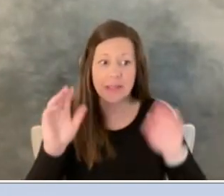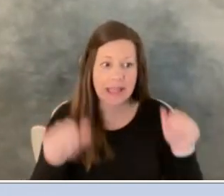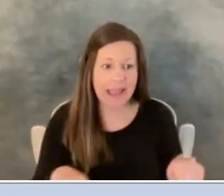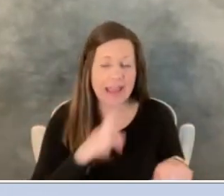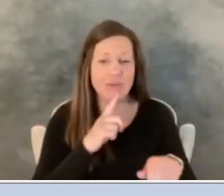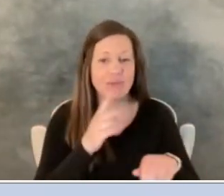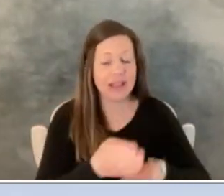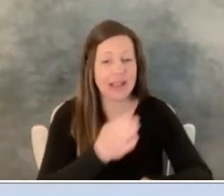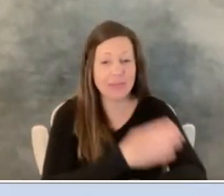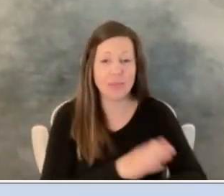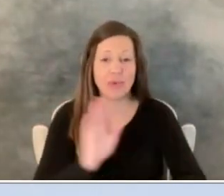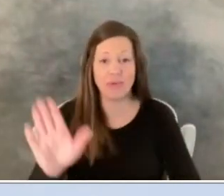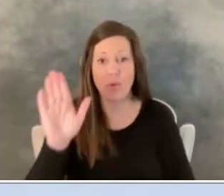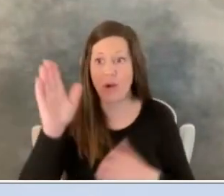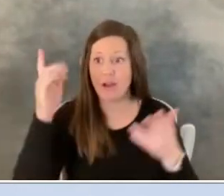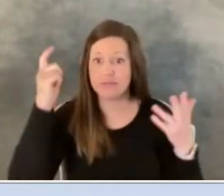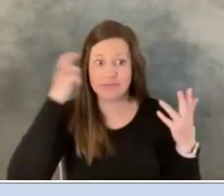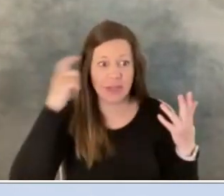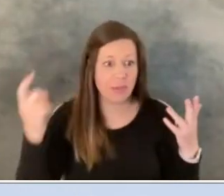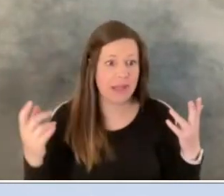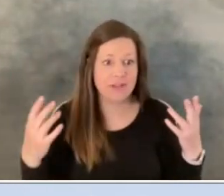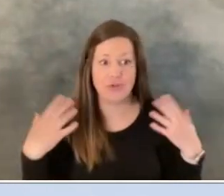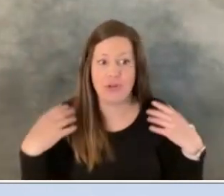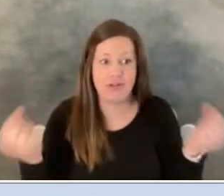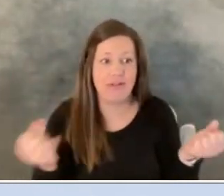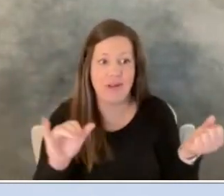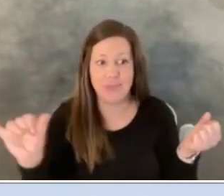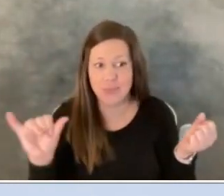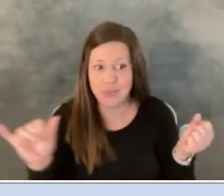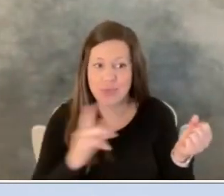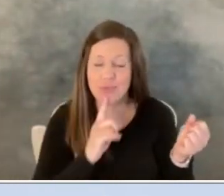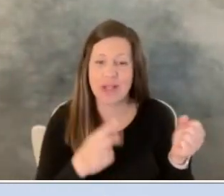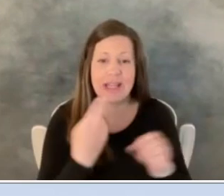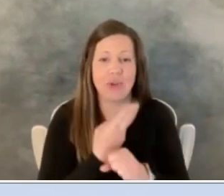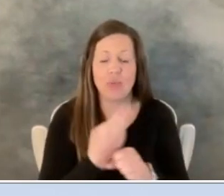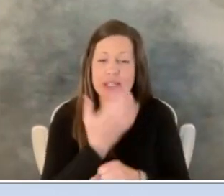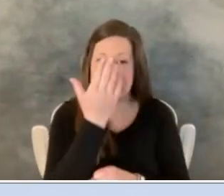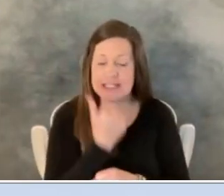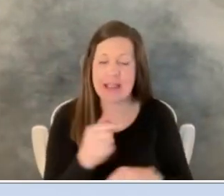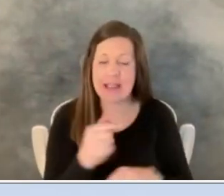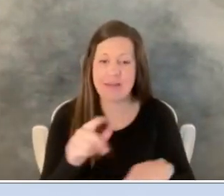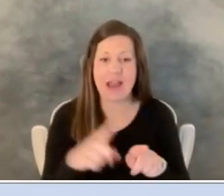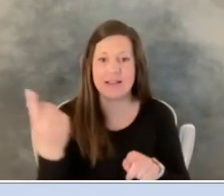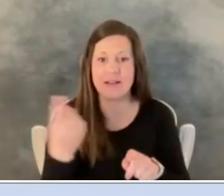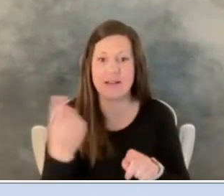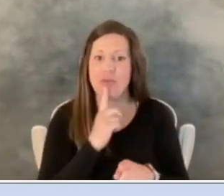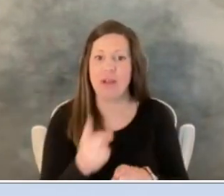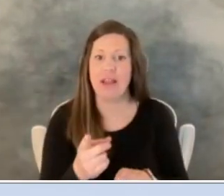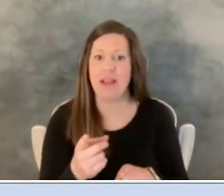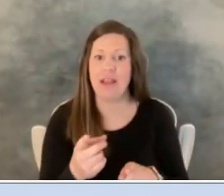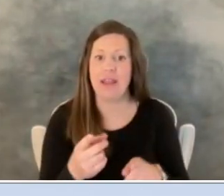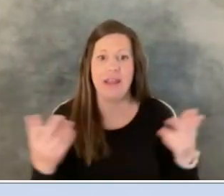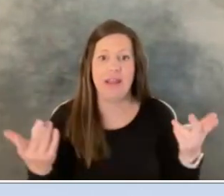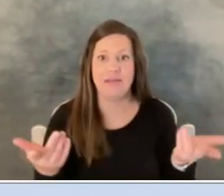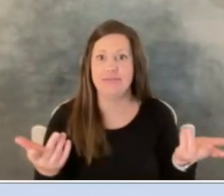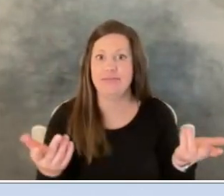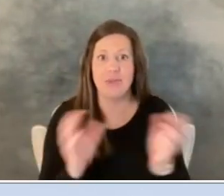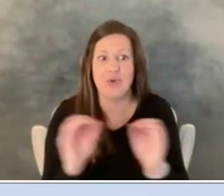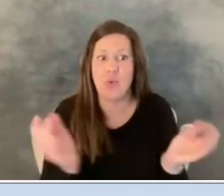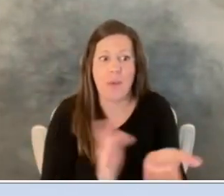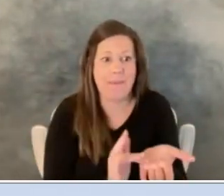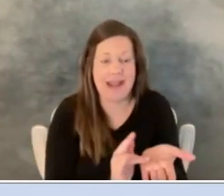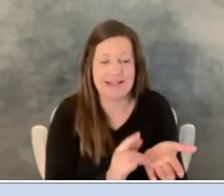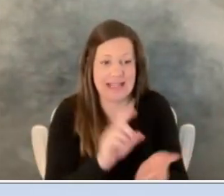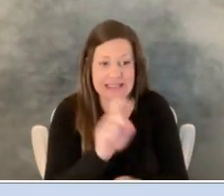So use sleep in that context. Use sleep as something that is freely available, no medications needed, and just